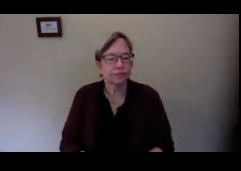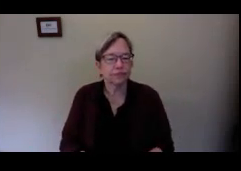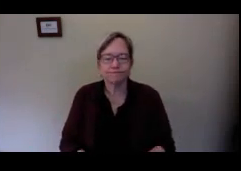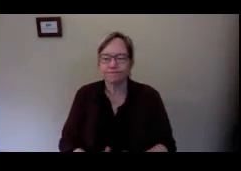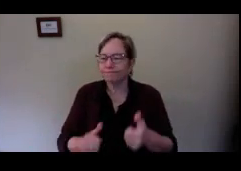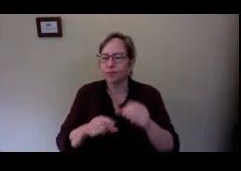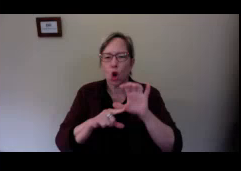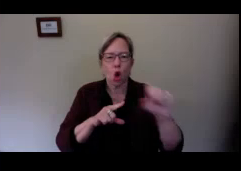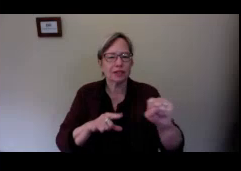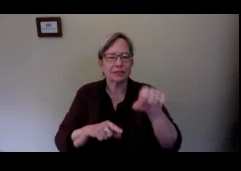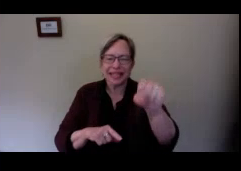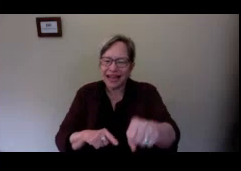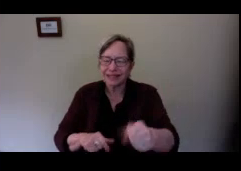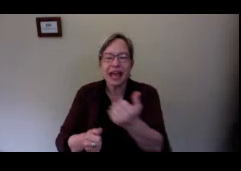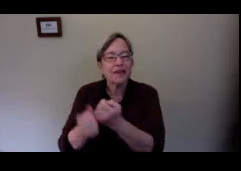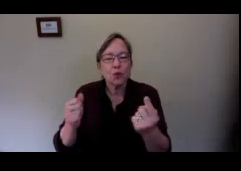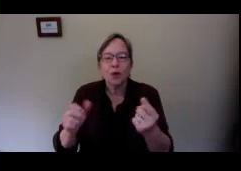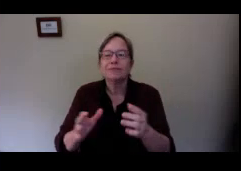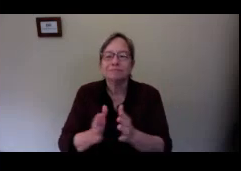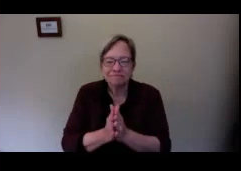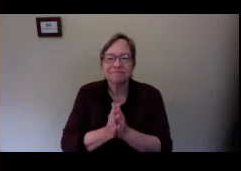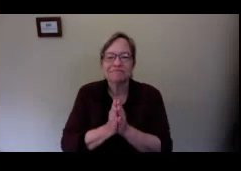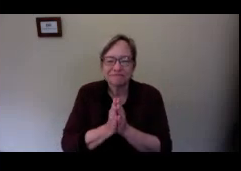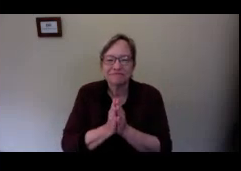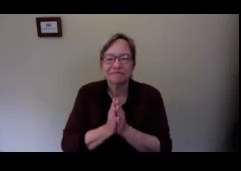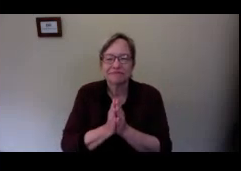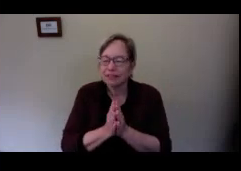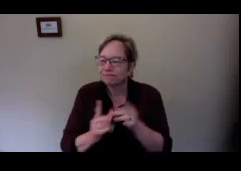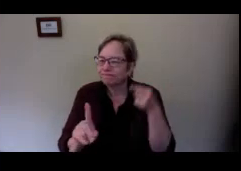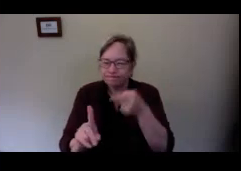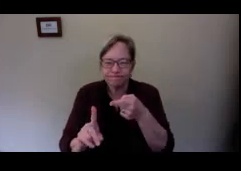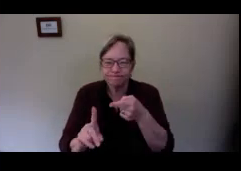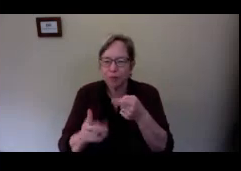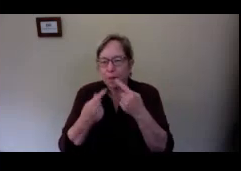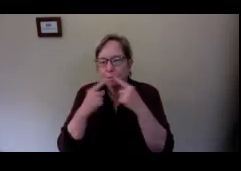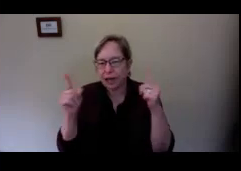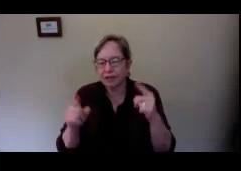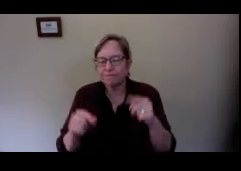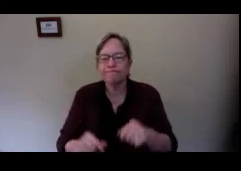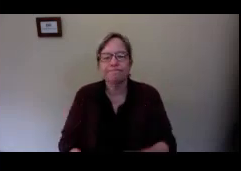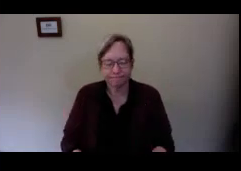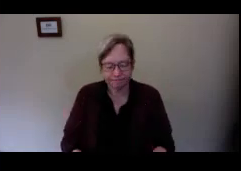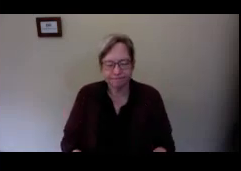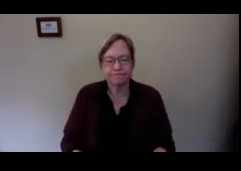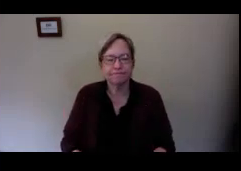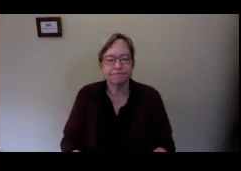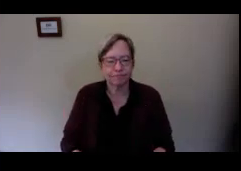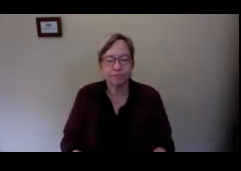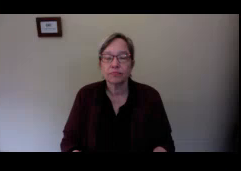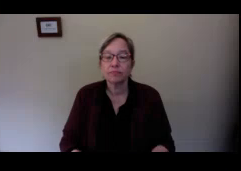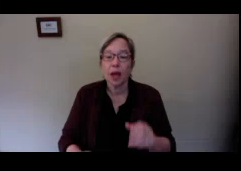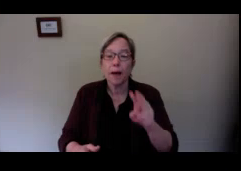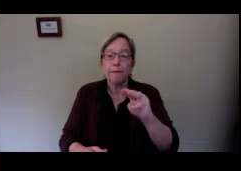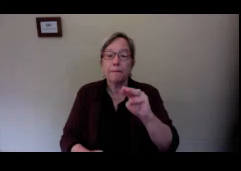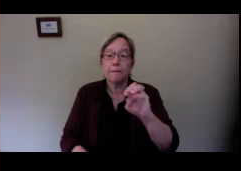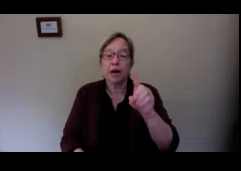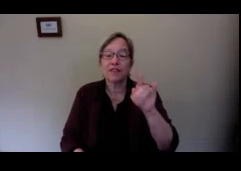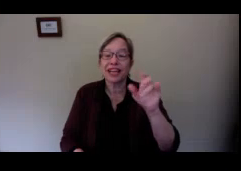Awesome. Yes. Everyone hit that right on the head, that nail right on the head. The modifications